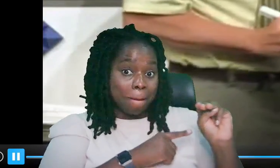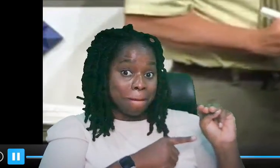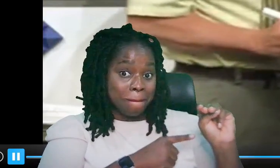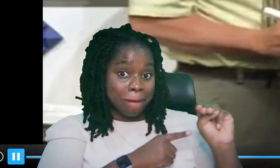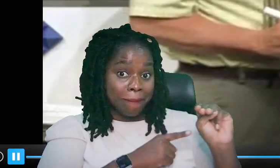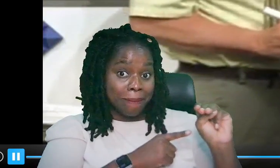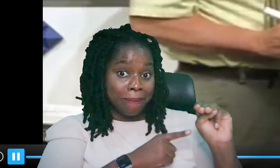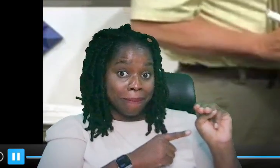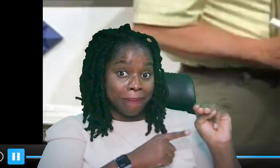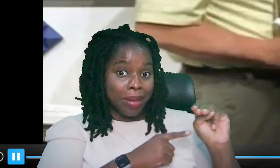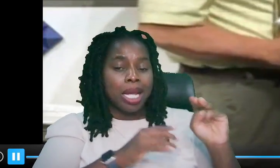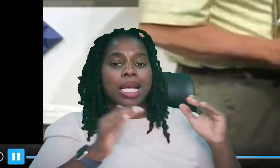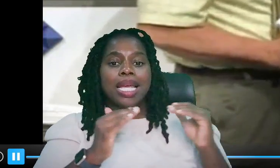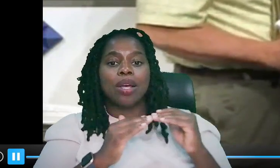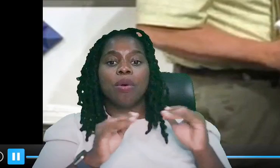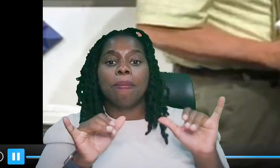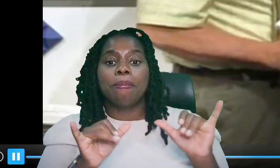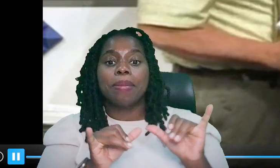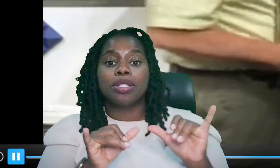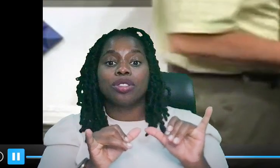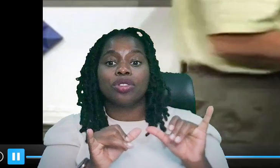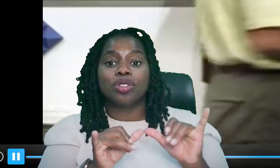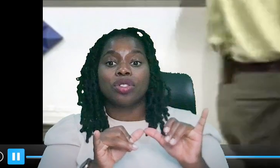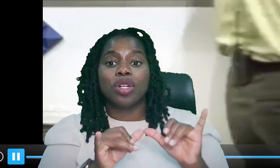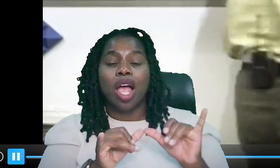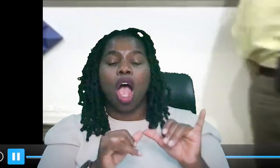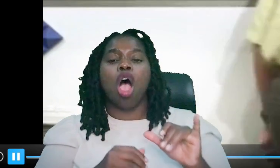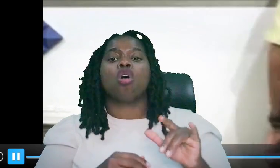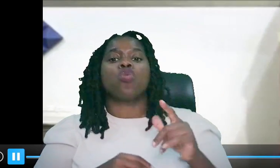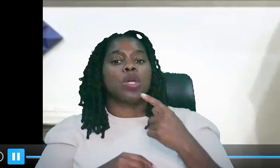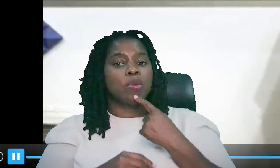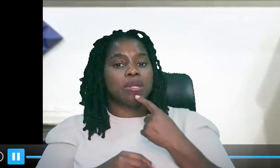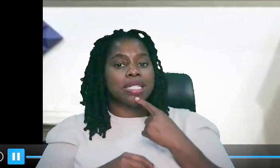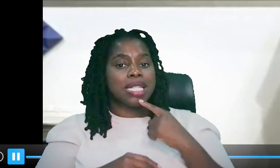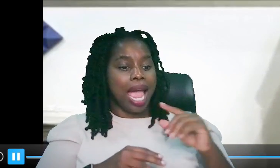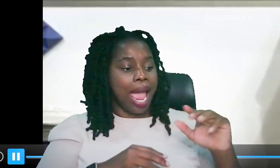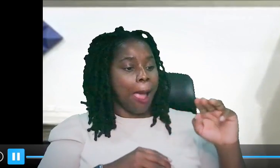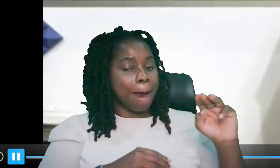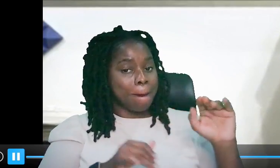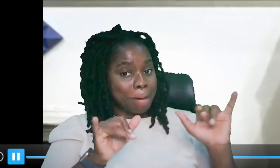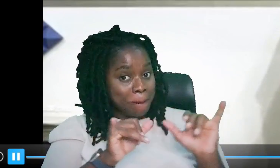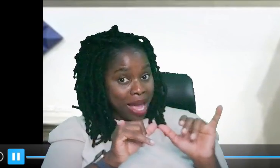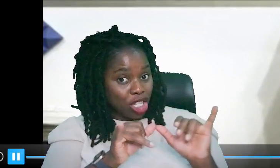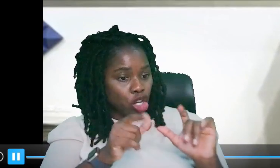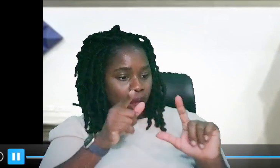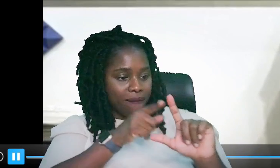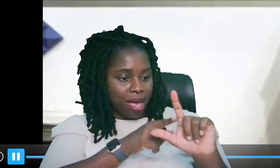in front of our angle symbol, we would say the measure of angle